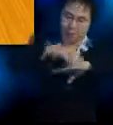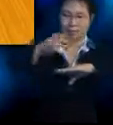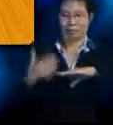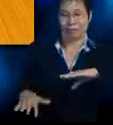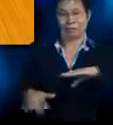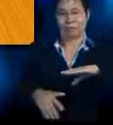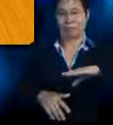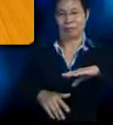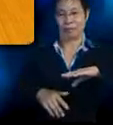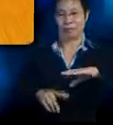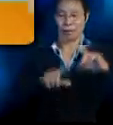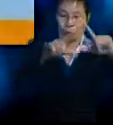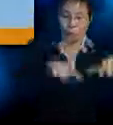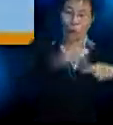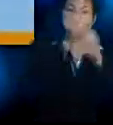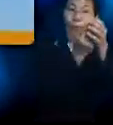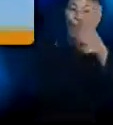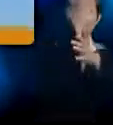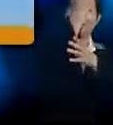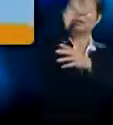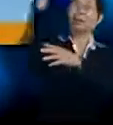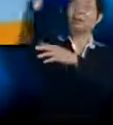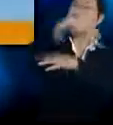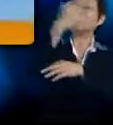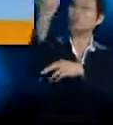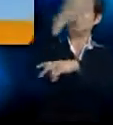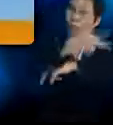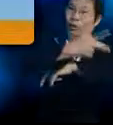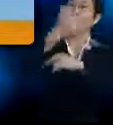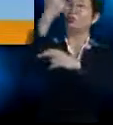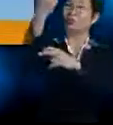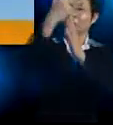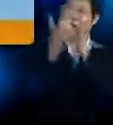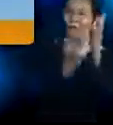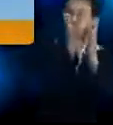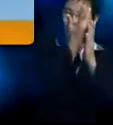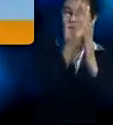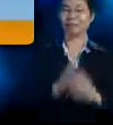clips. Put the plant in sunlight for about 3 hours.